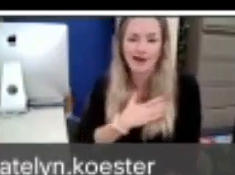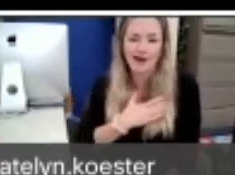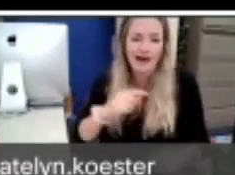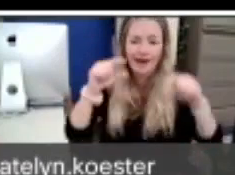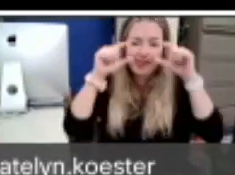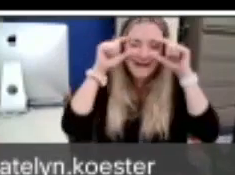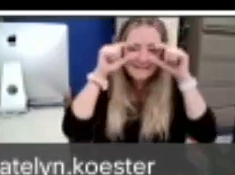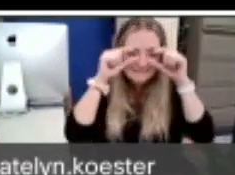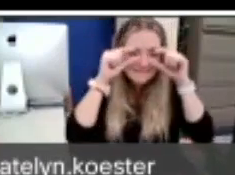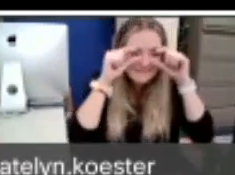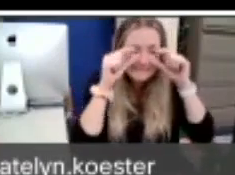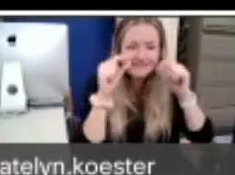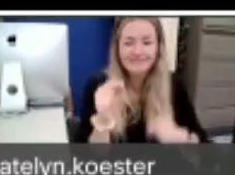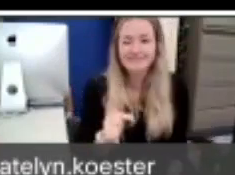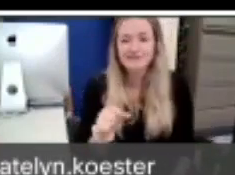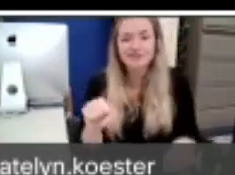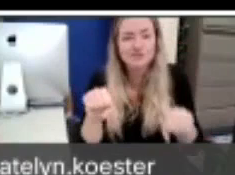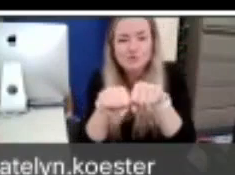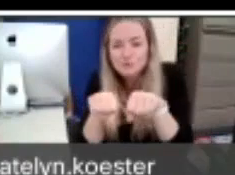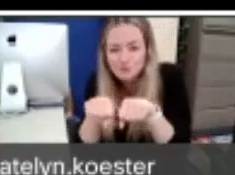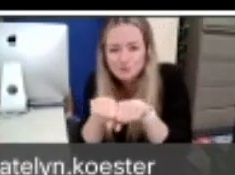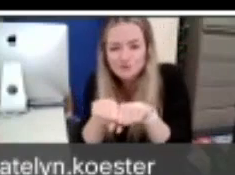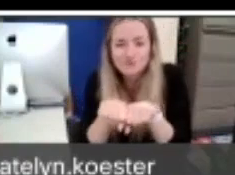You're like, where are my glasses?